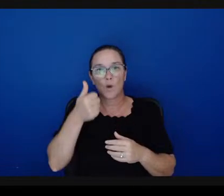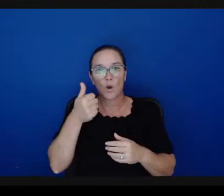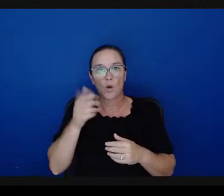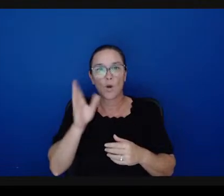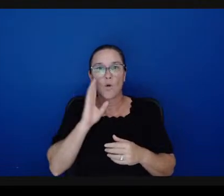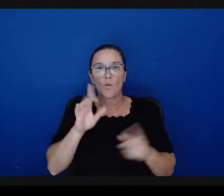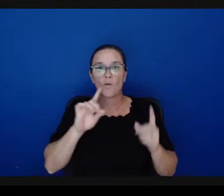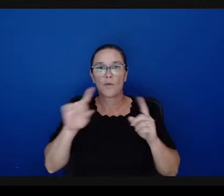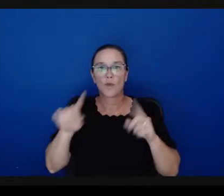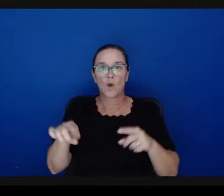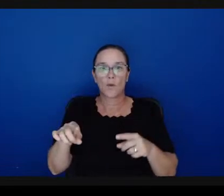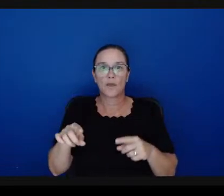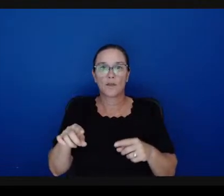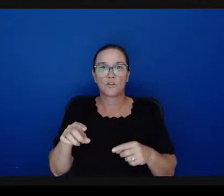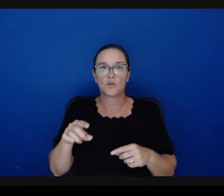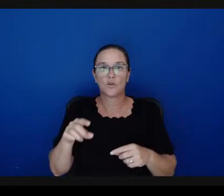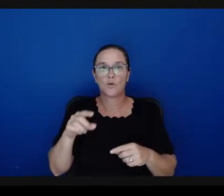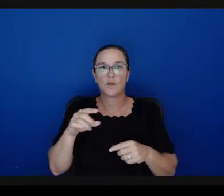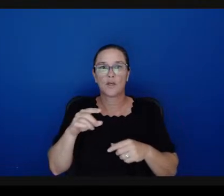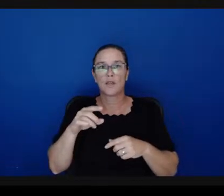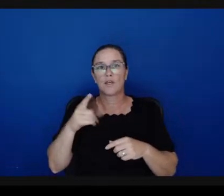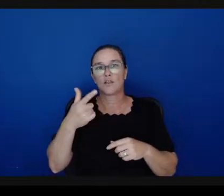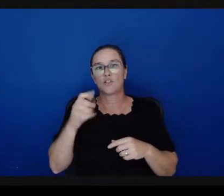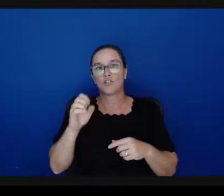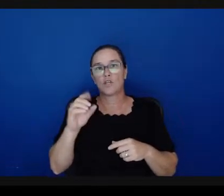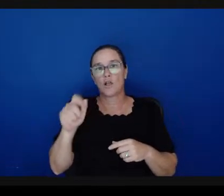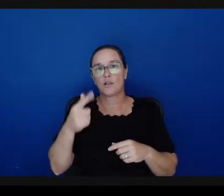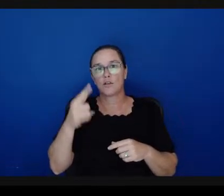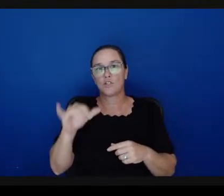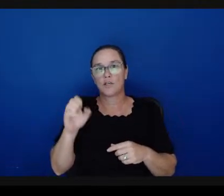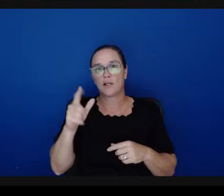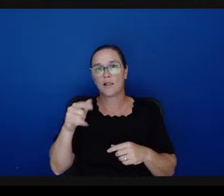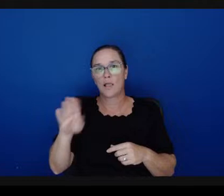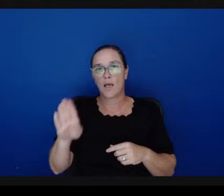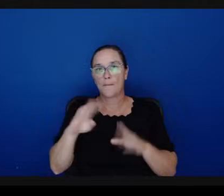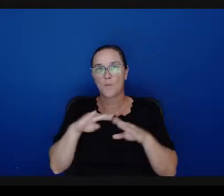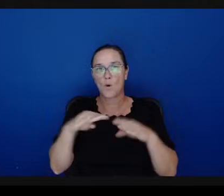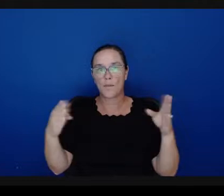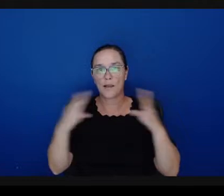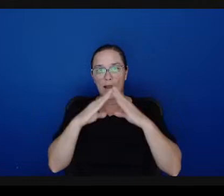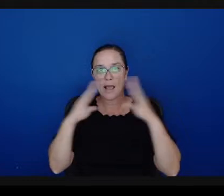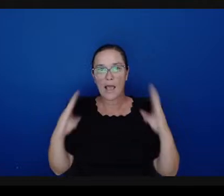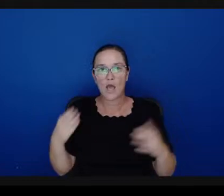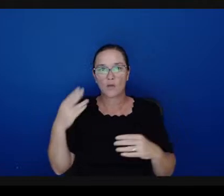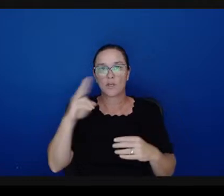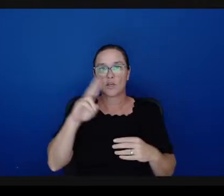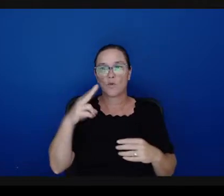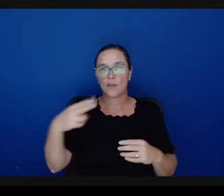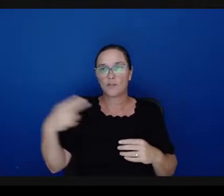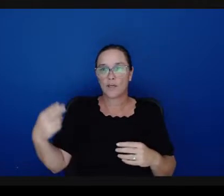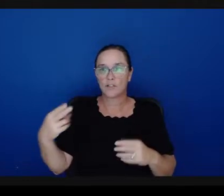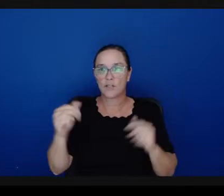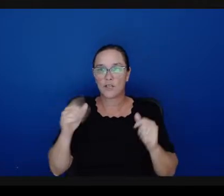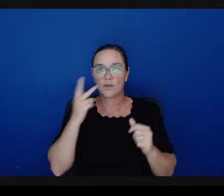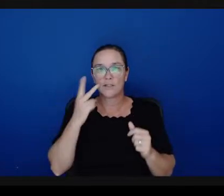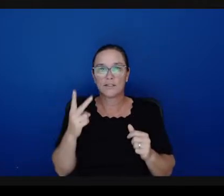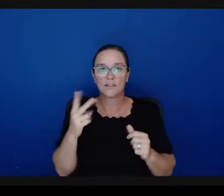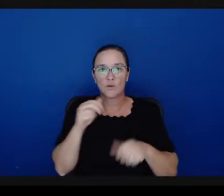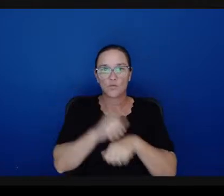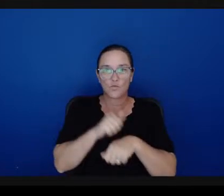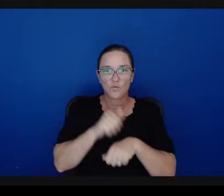attending the Geology Club open house at the University of Hawaii Hilo. Come see exotic rocks and minerals